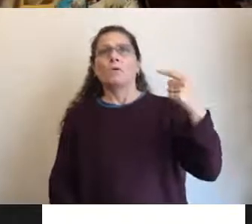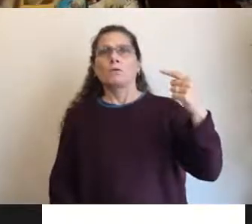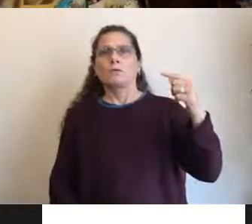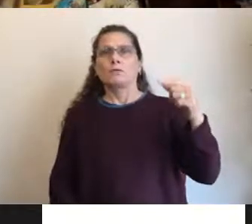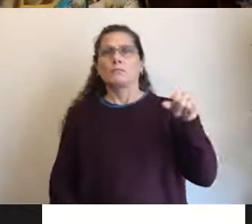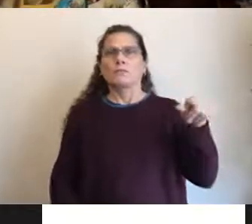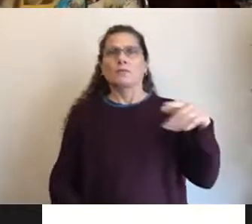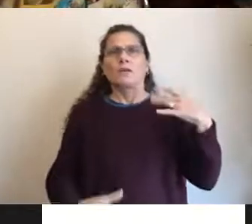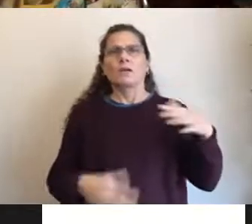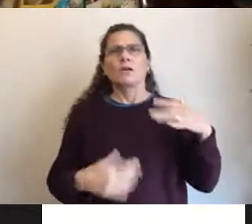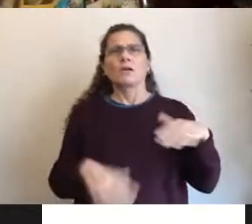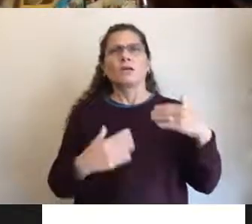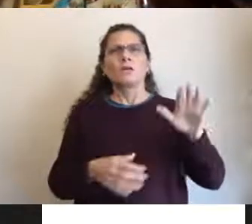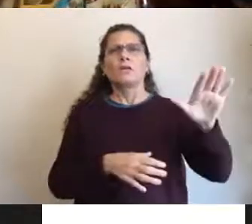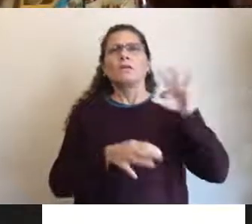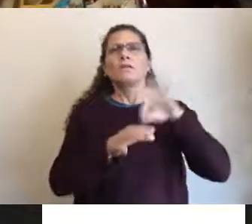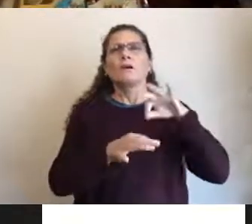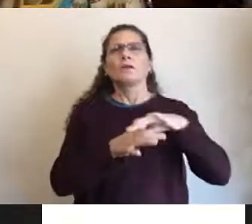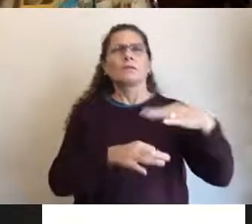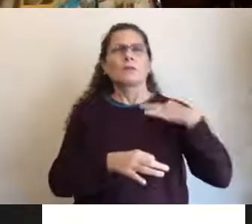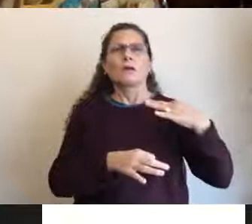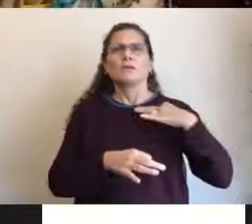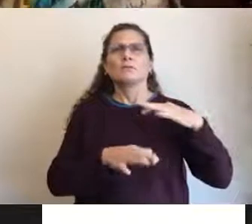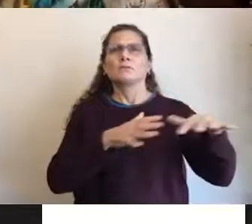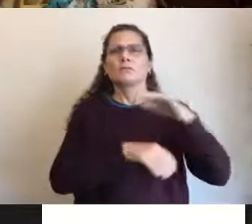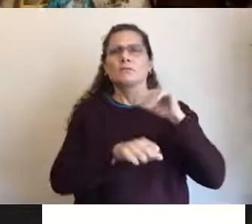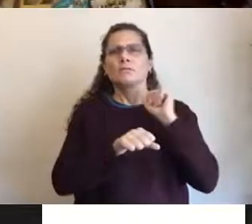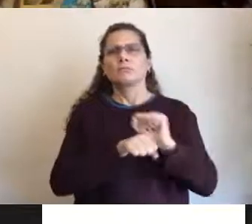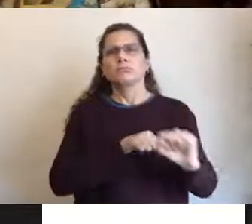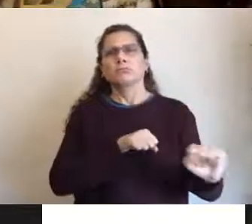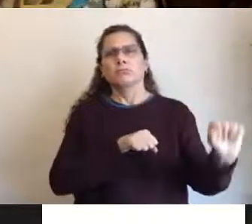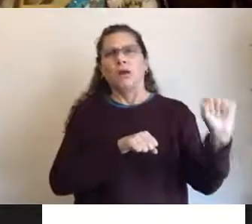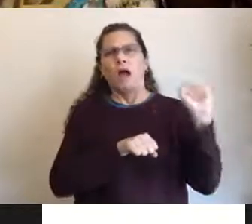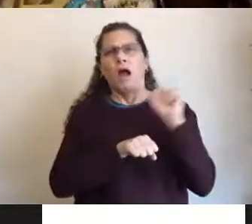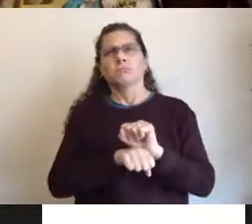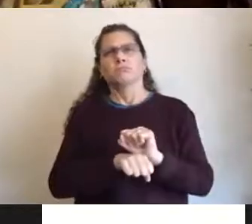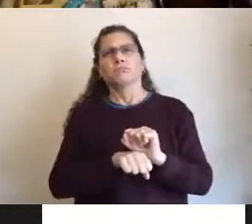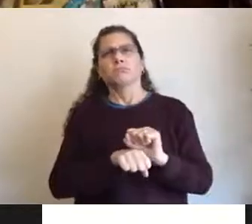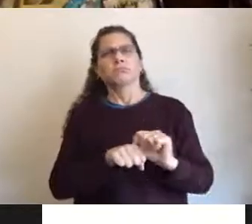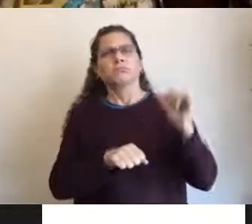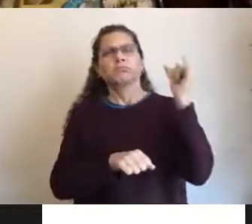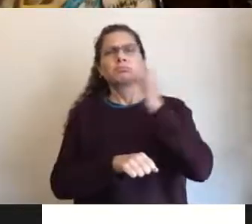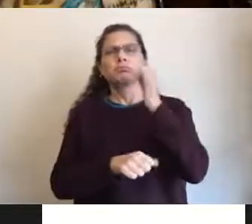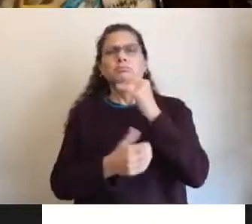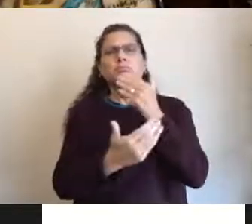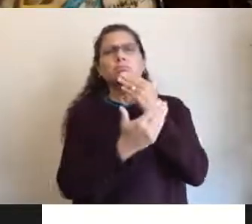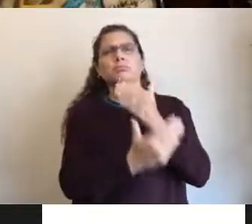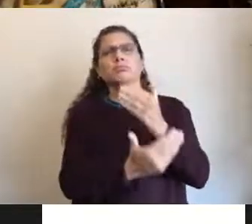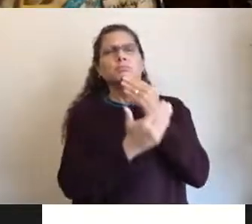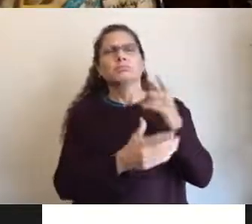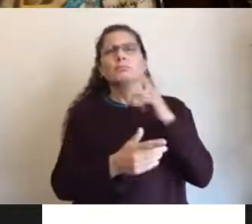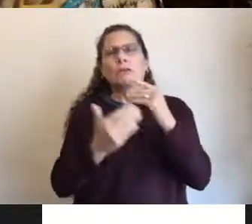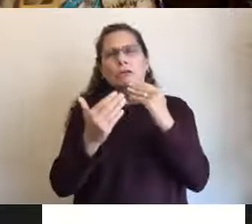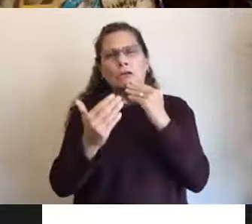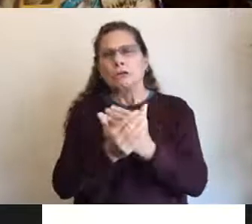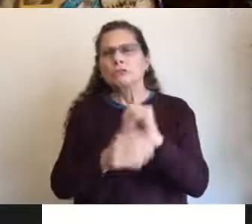amazing job that they did, not only on Tuesday, but in the count into the wee hours of Wednesday, as well as the lead up with the 10 days of